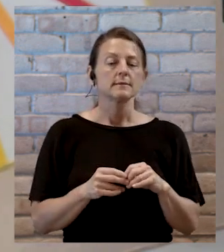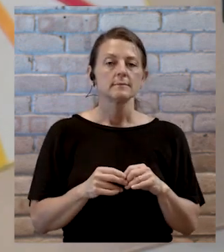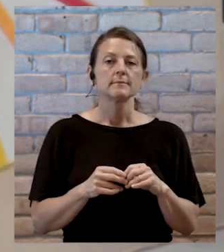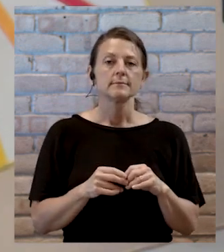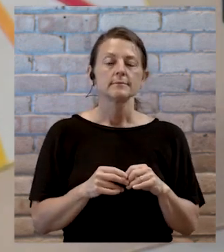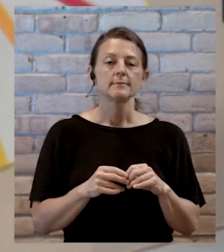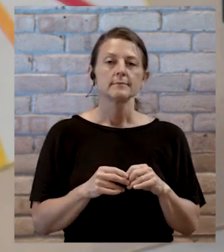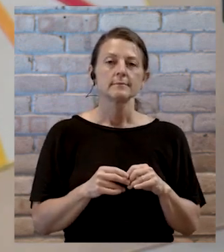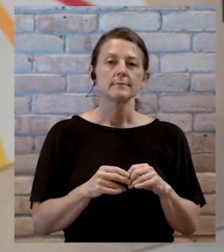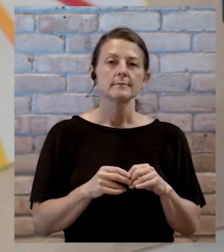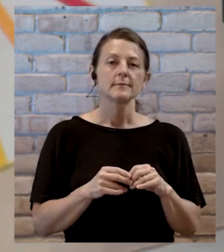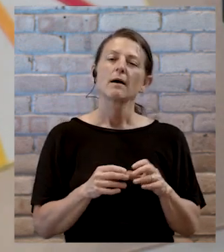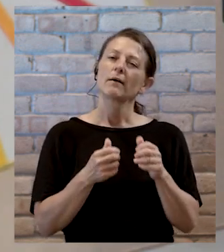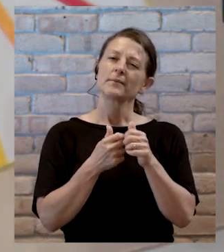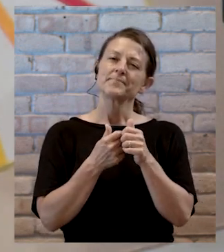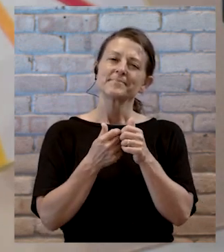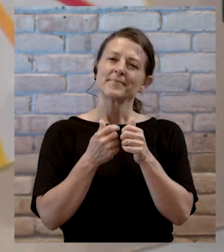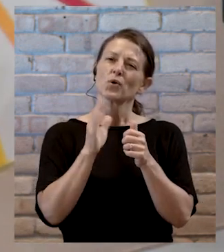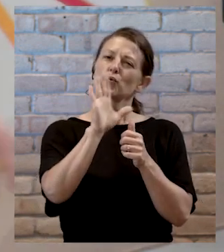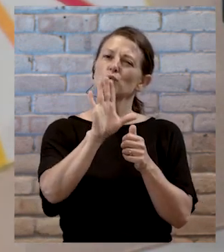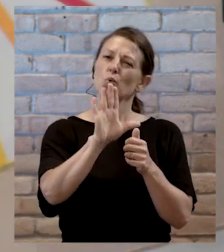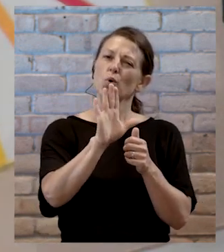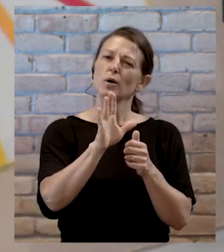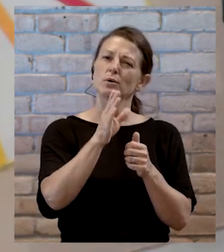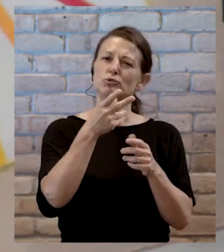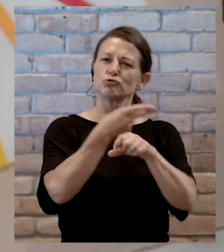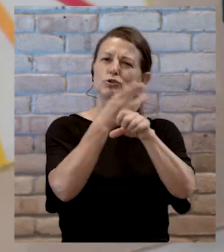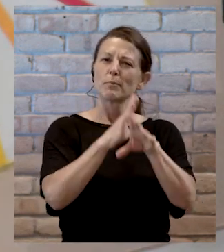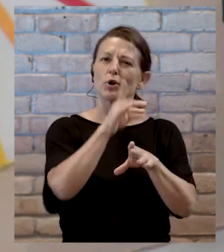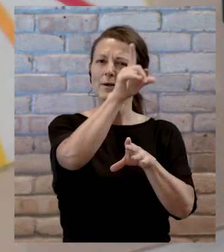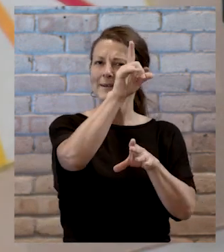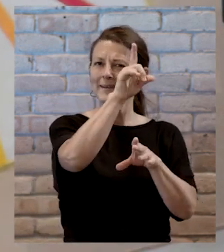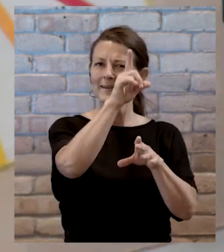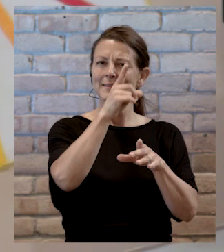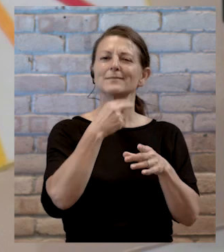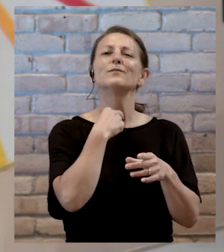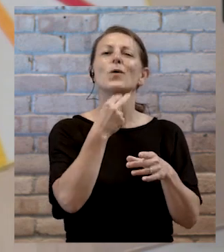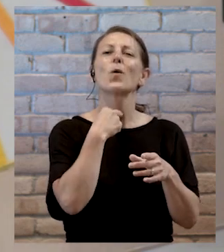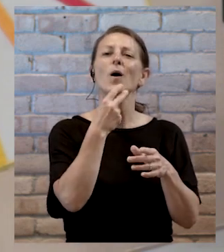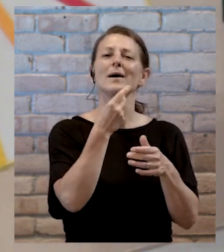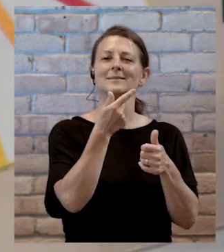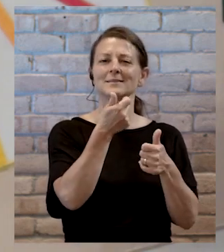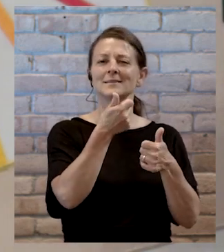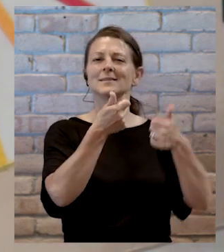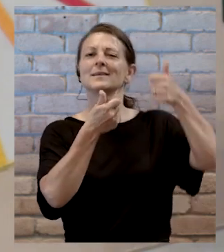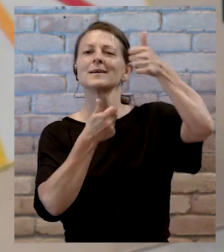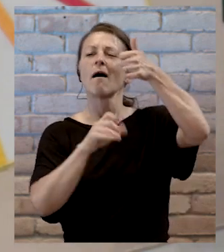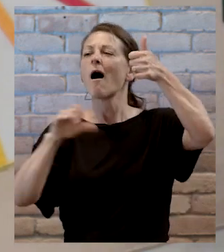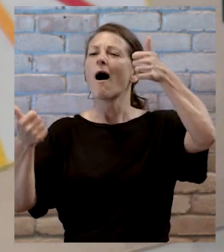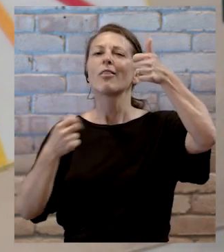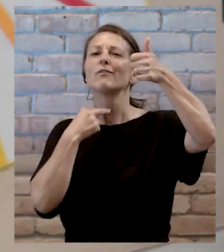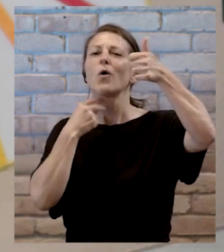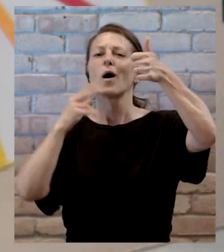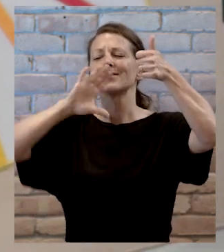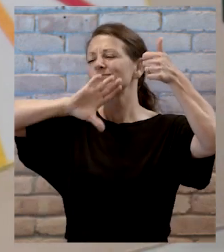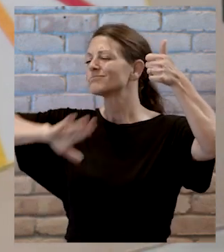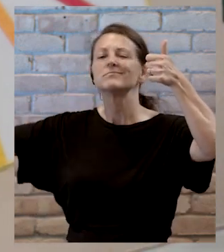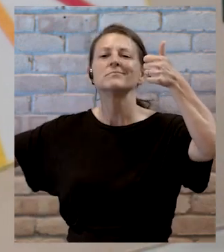to what your shepherd is saying in the midst of all the other voices. And then to receive his